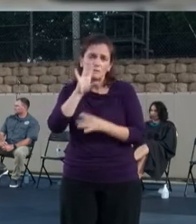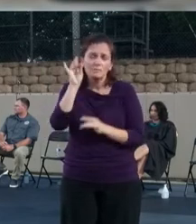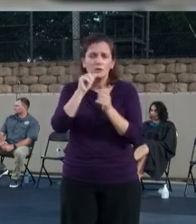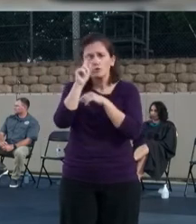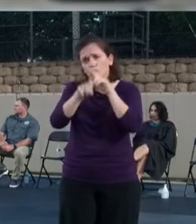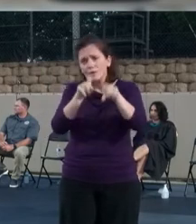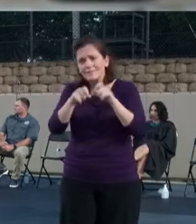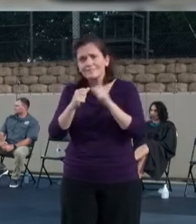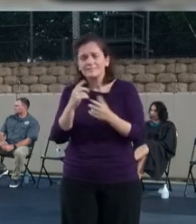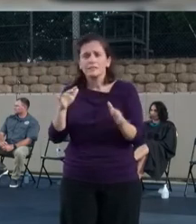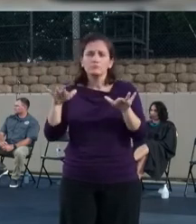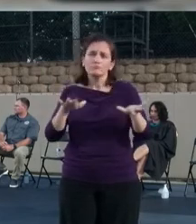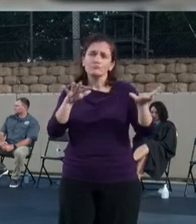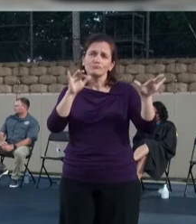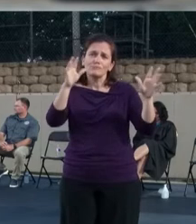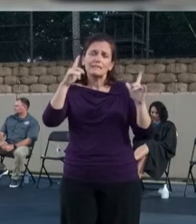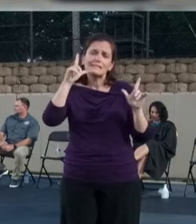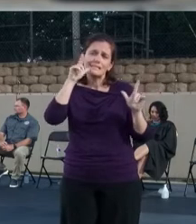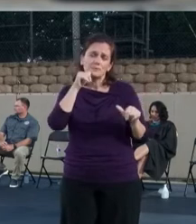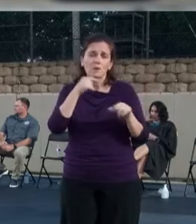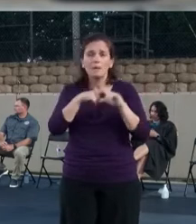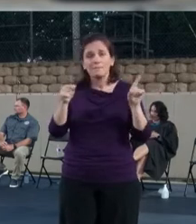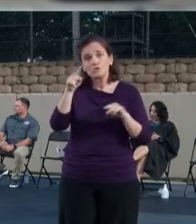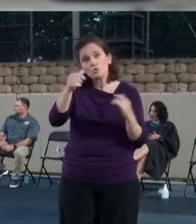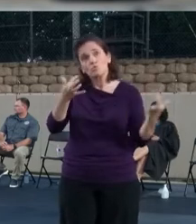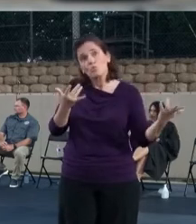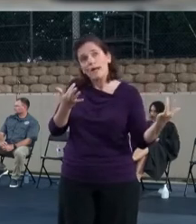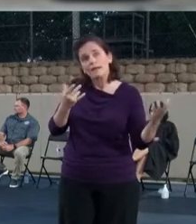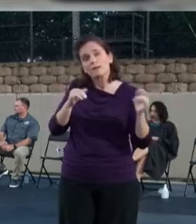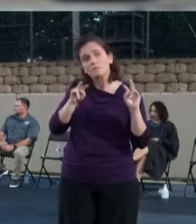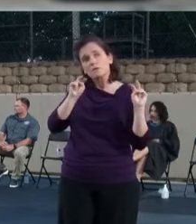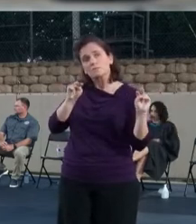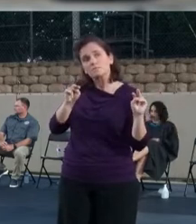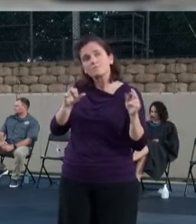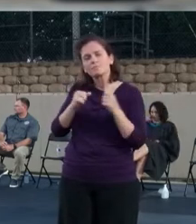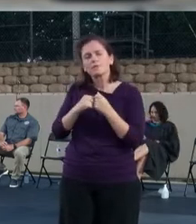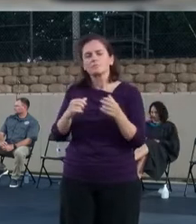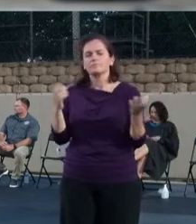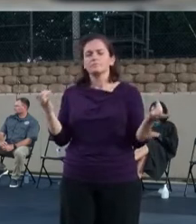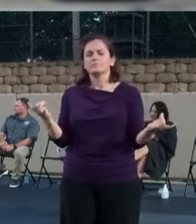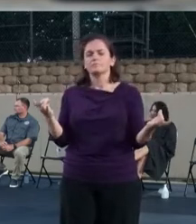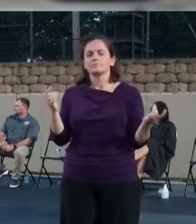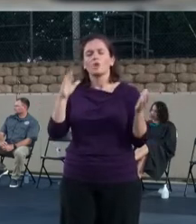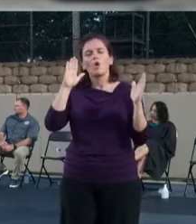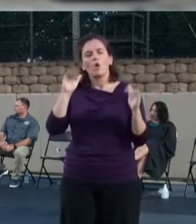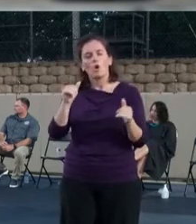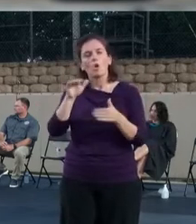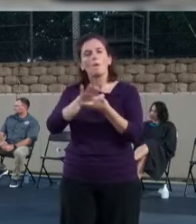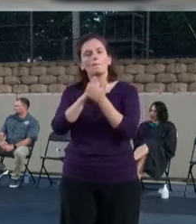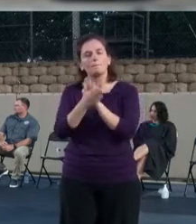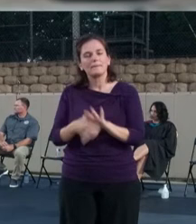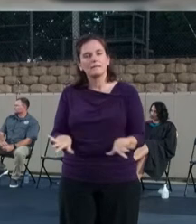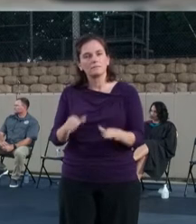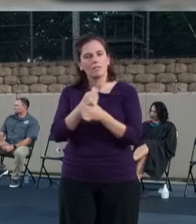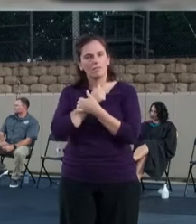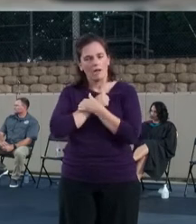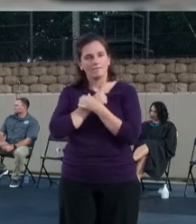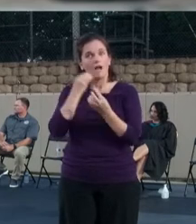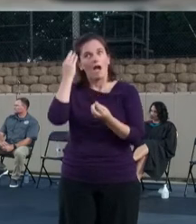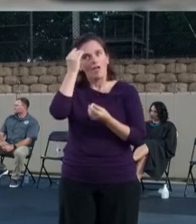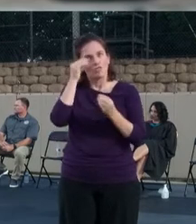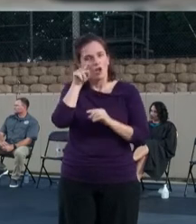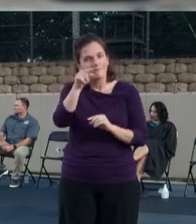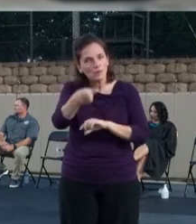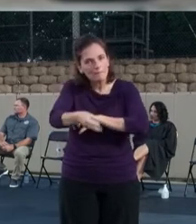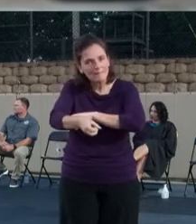fear and disappointment, yet you waited to be anointed by hope and peace and love above all. I thought of you at midnight.